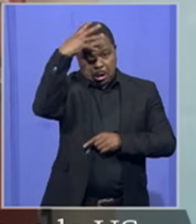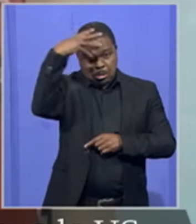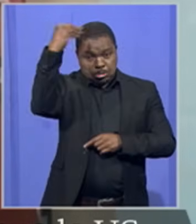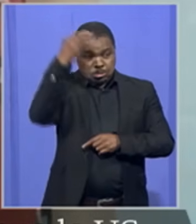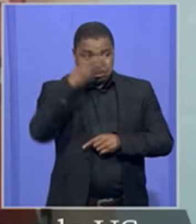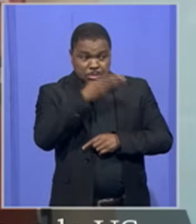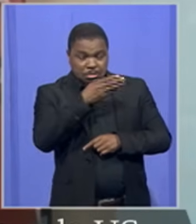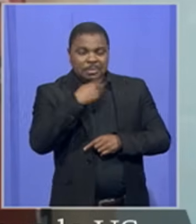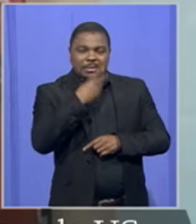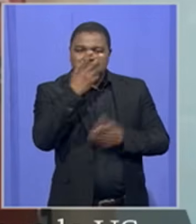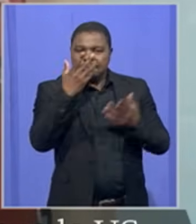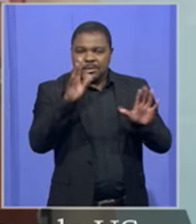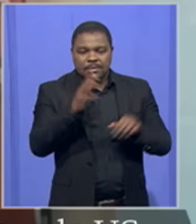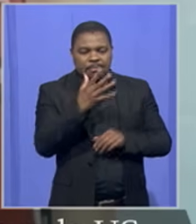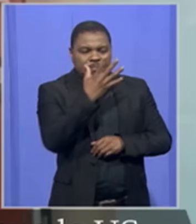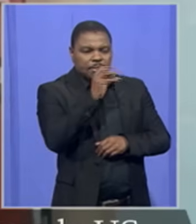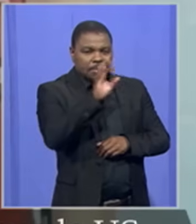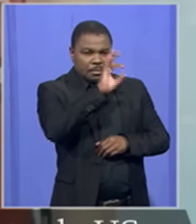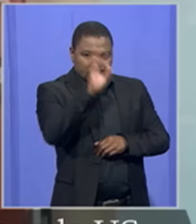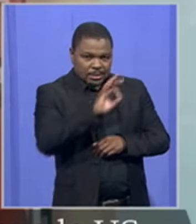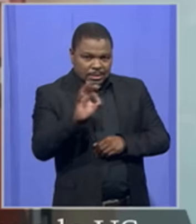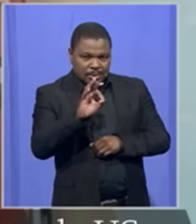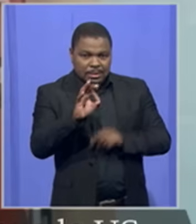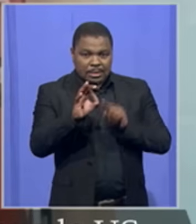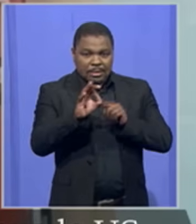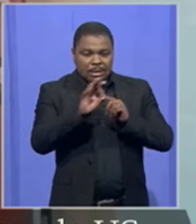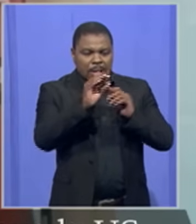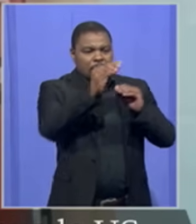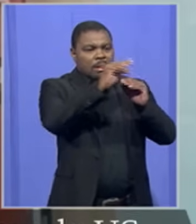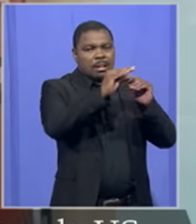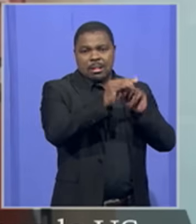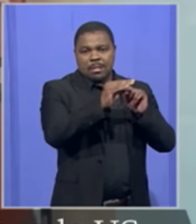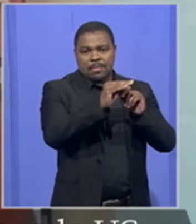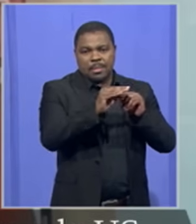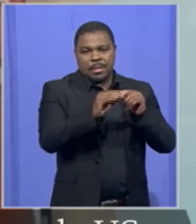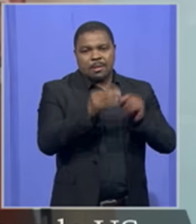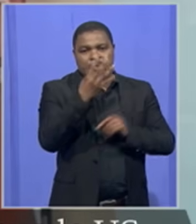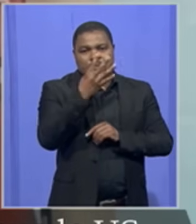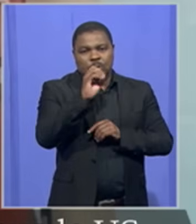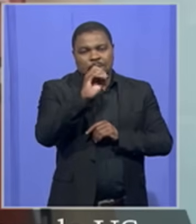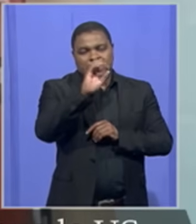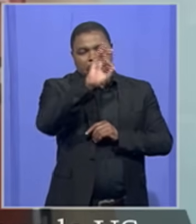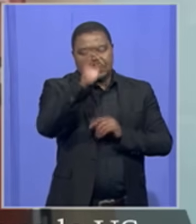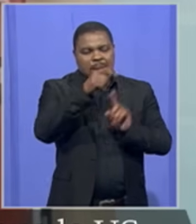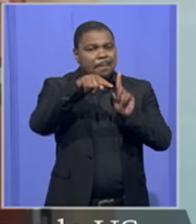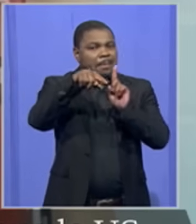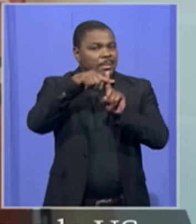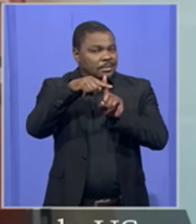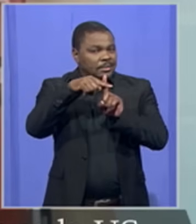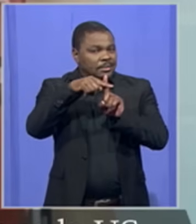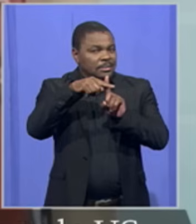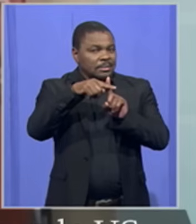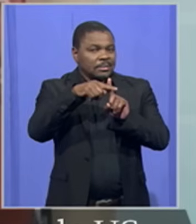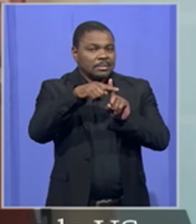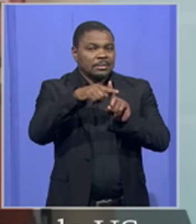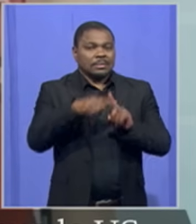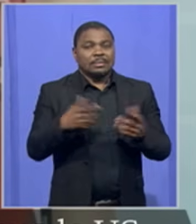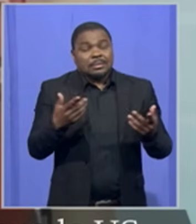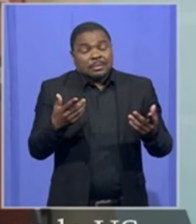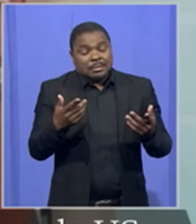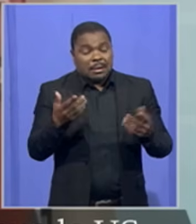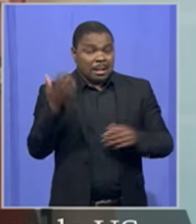seen the effect of that 50% threatened tariff. Remember that 40% plus or additional tariff was never